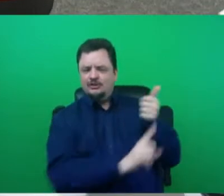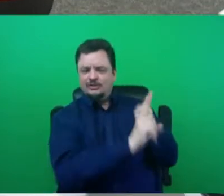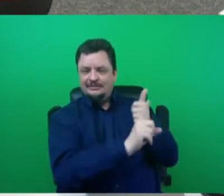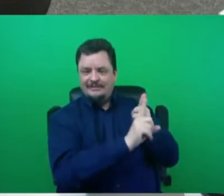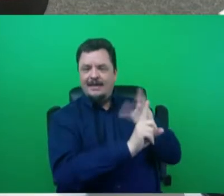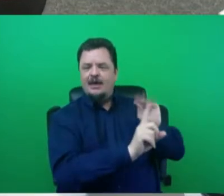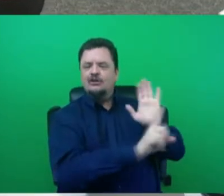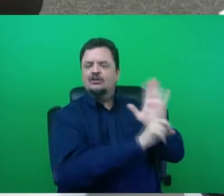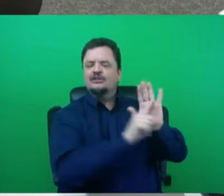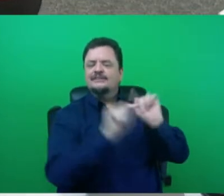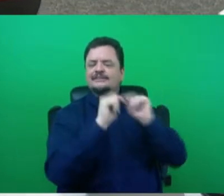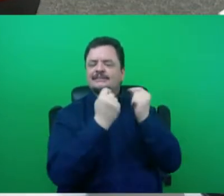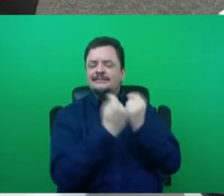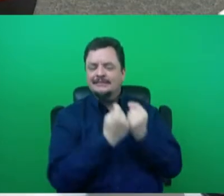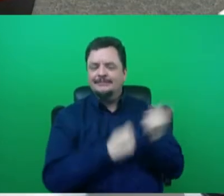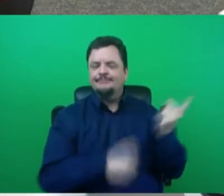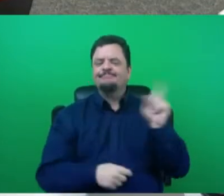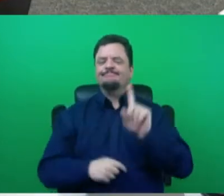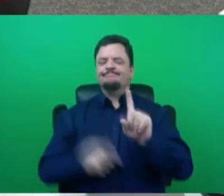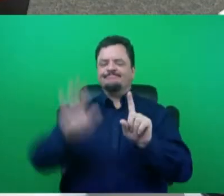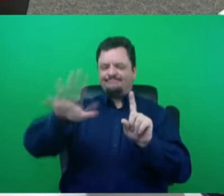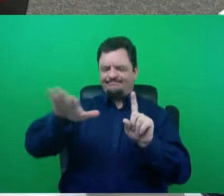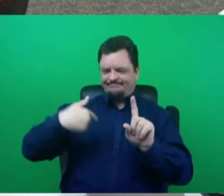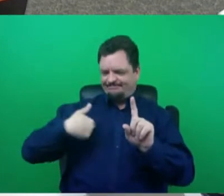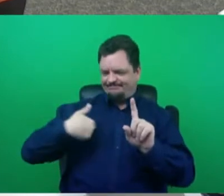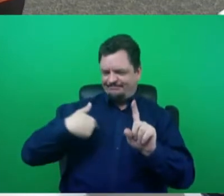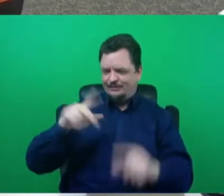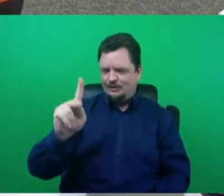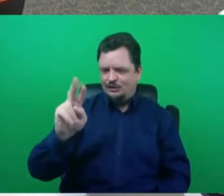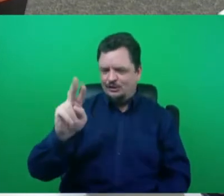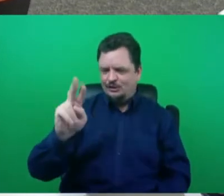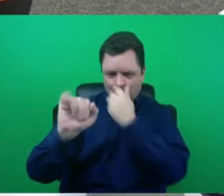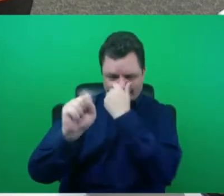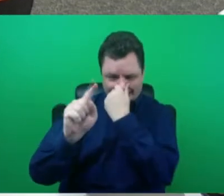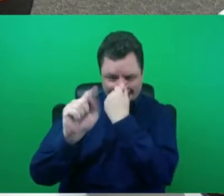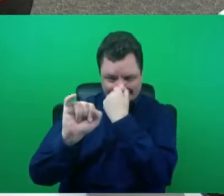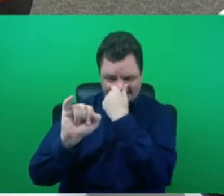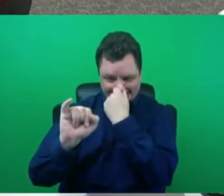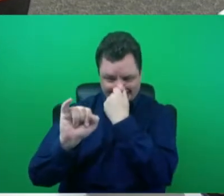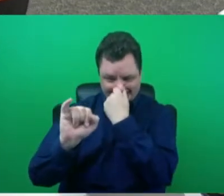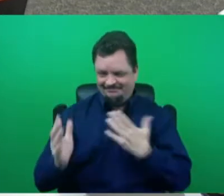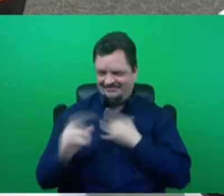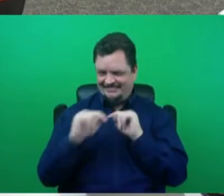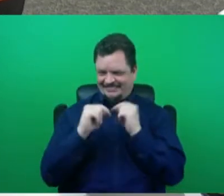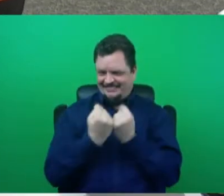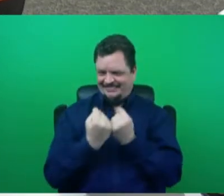Durbin. As Susan said, and I have part of my immunization team with me today. So I have